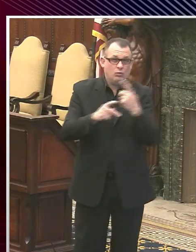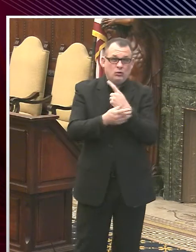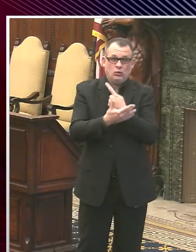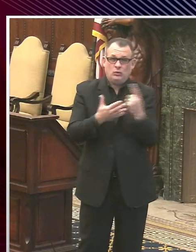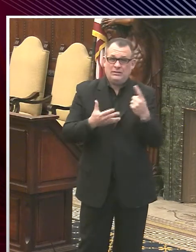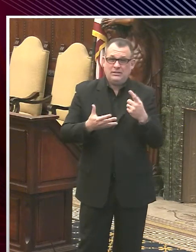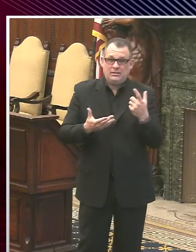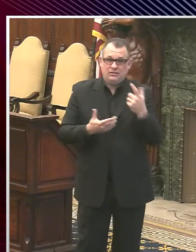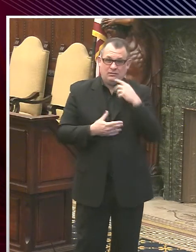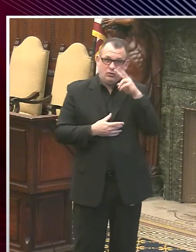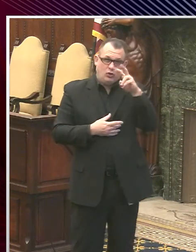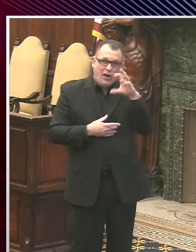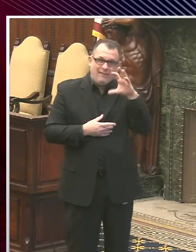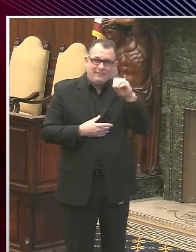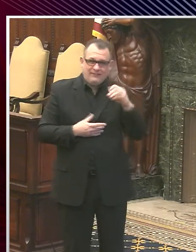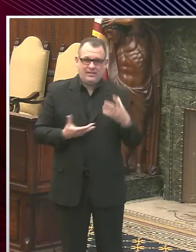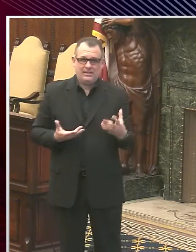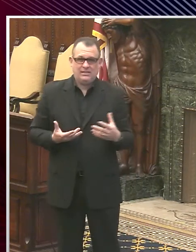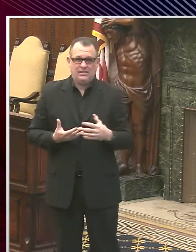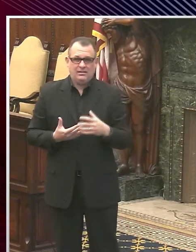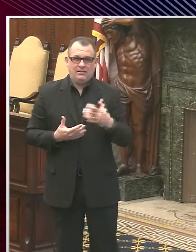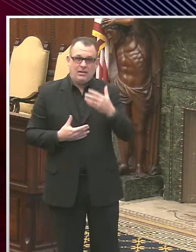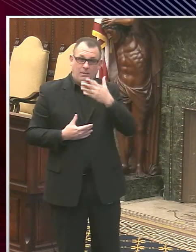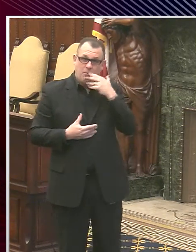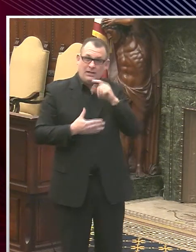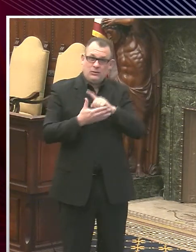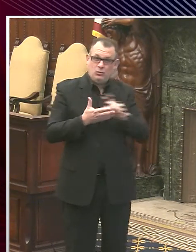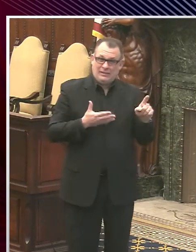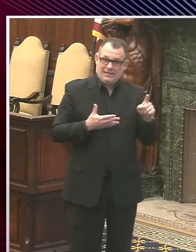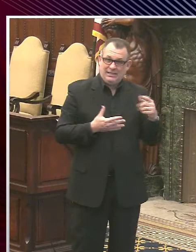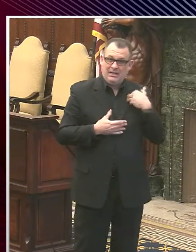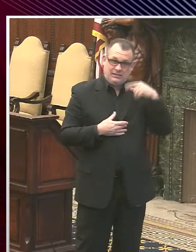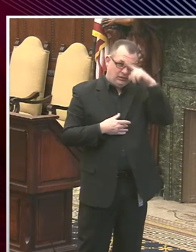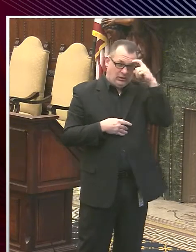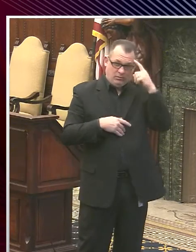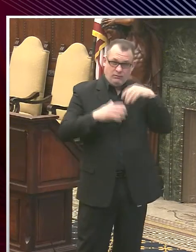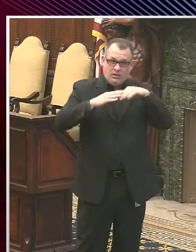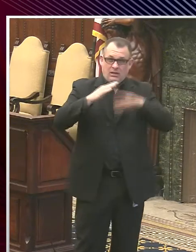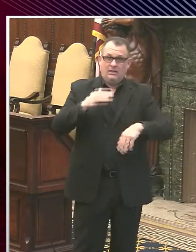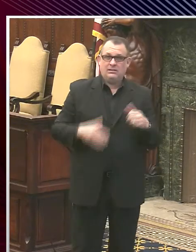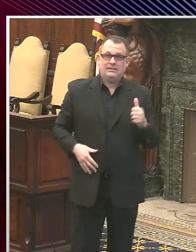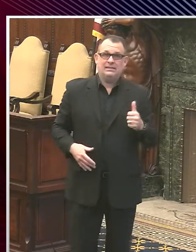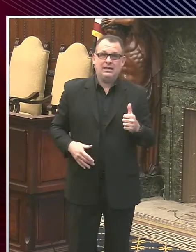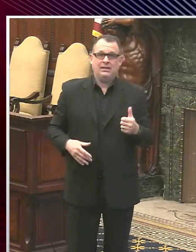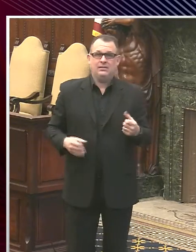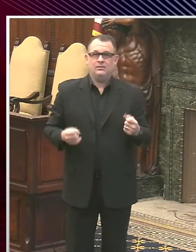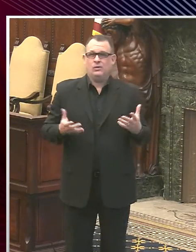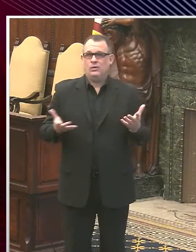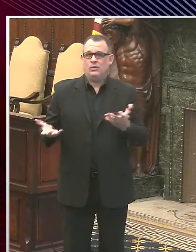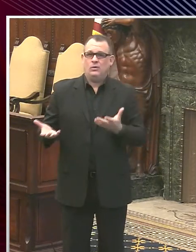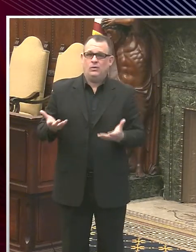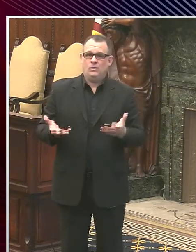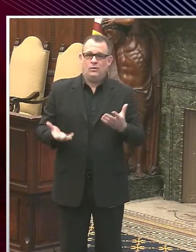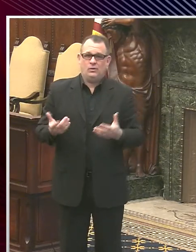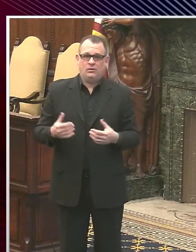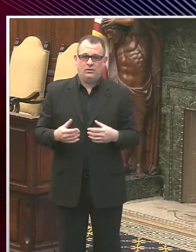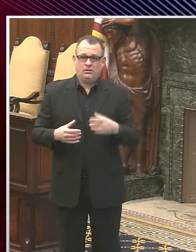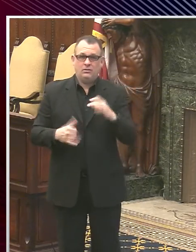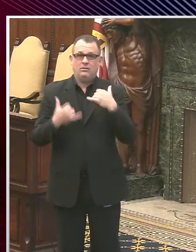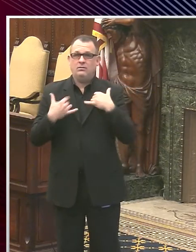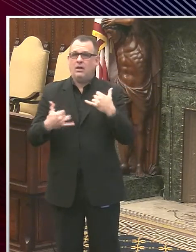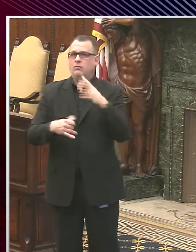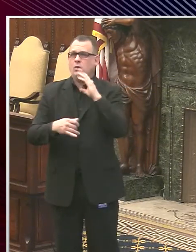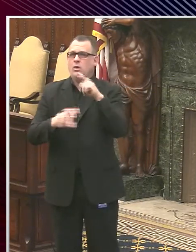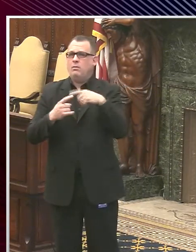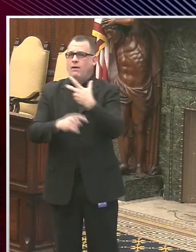about 250 per week. And the best weeks back in late summer, we were less than 10 per week. Now let me move on to vaccination.